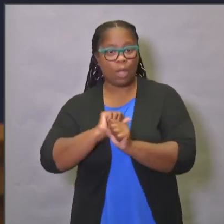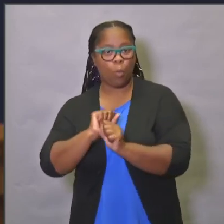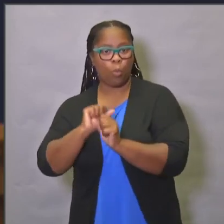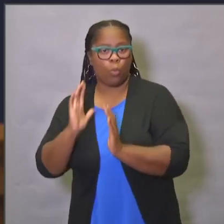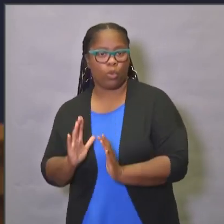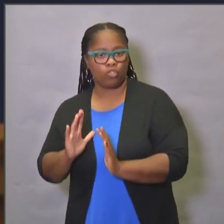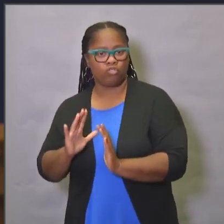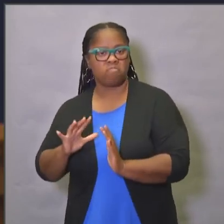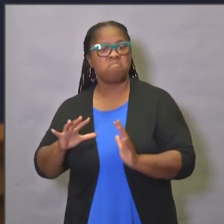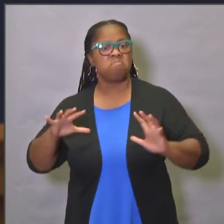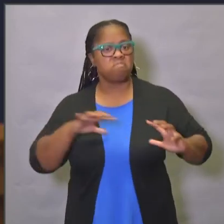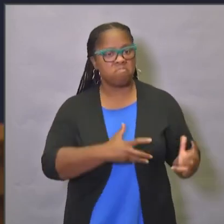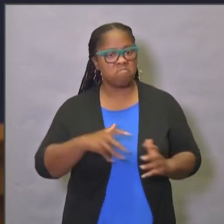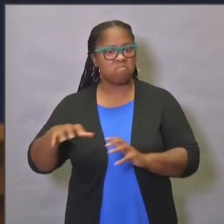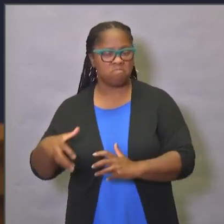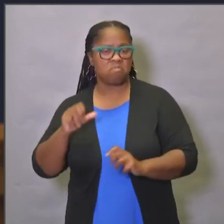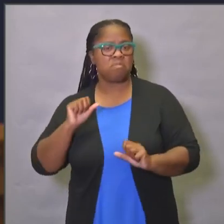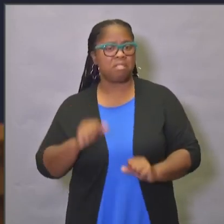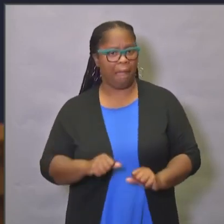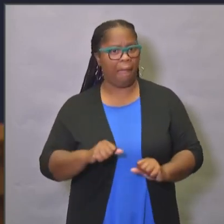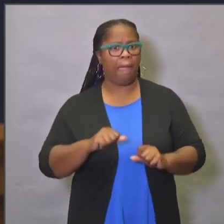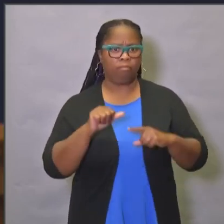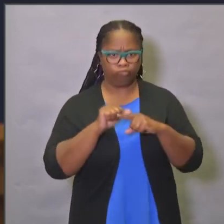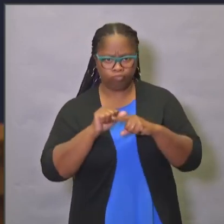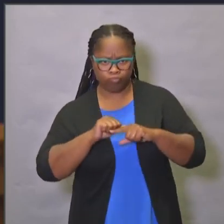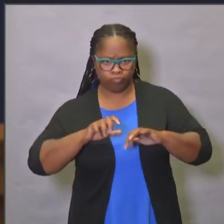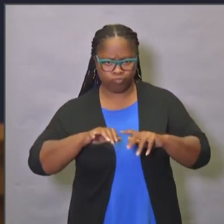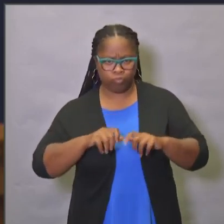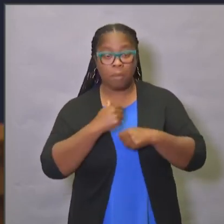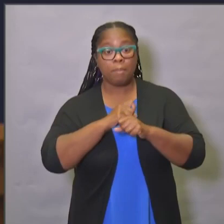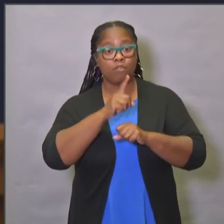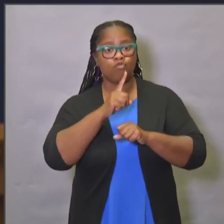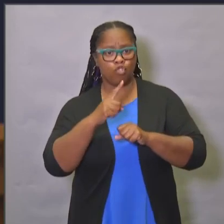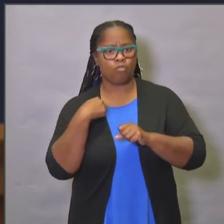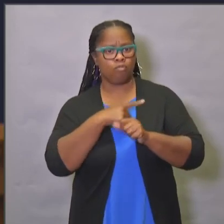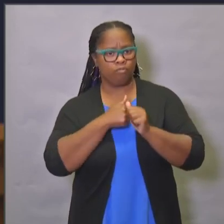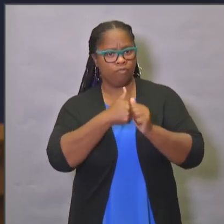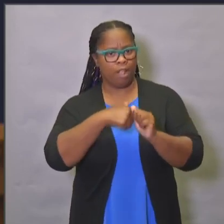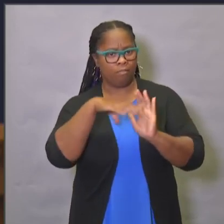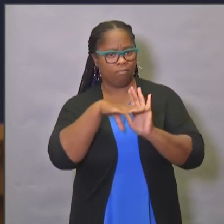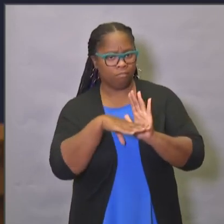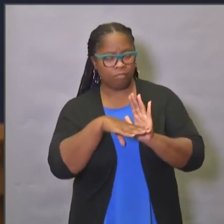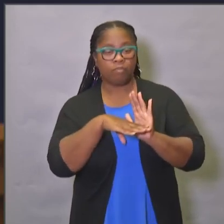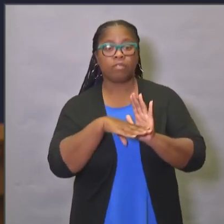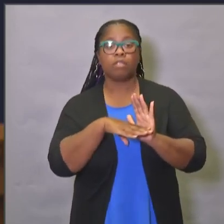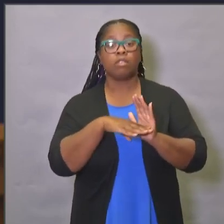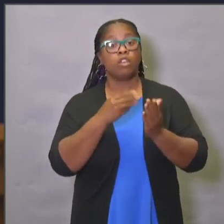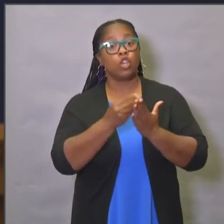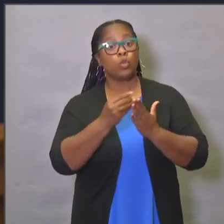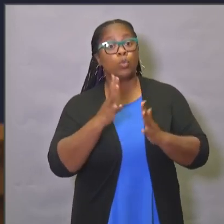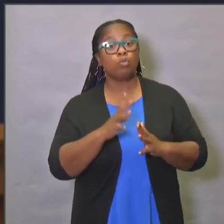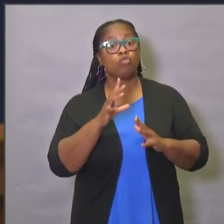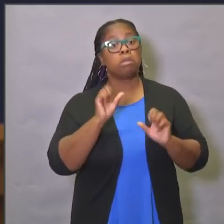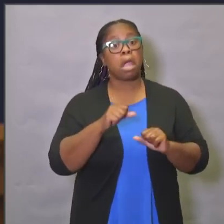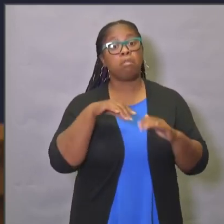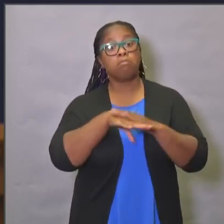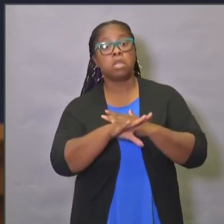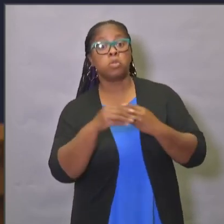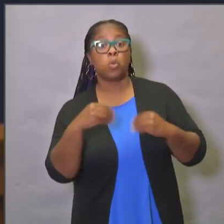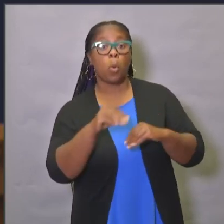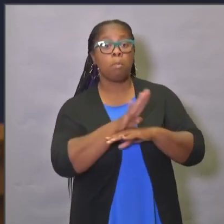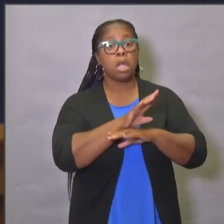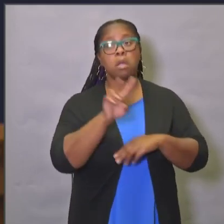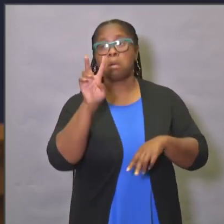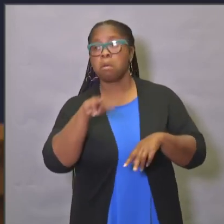that essential steps have been taken to reduce the spread of COVID. Consumers can look for a posted Safety Compliance Certificate at any business